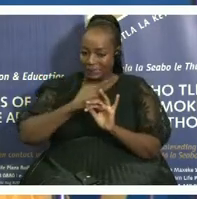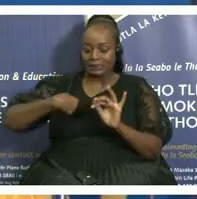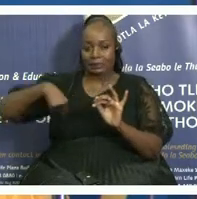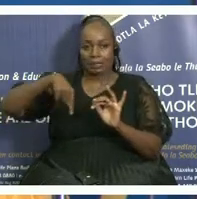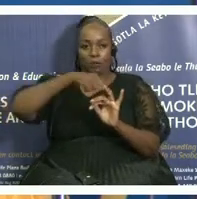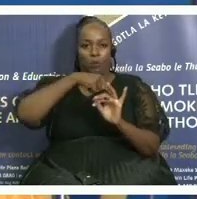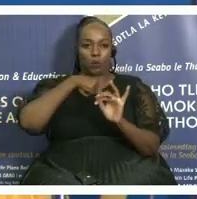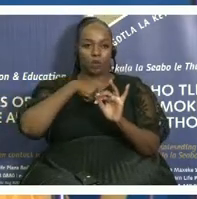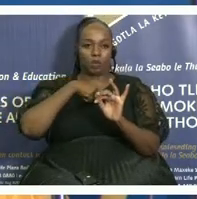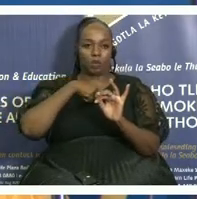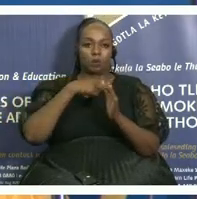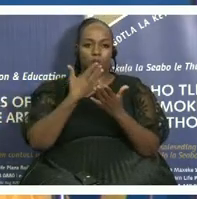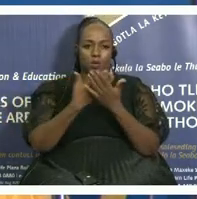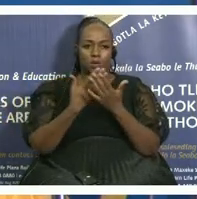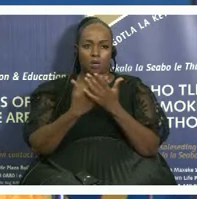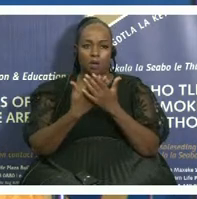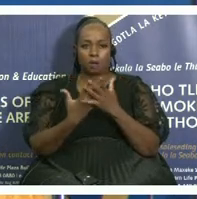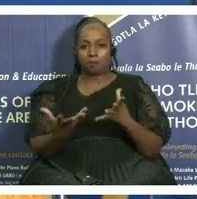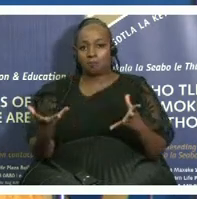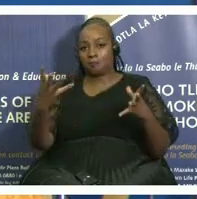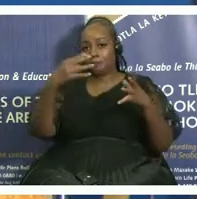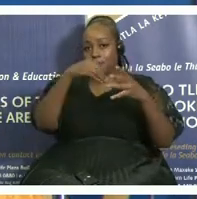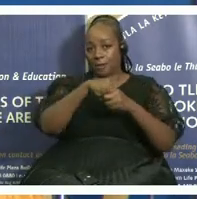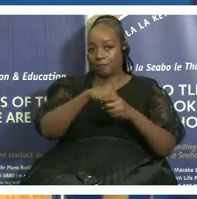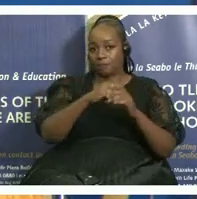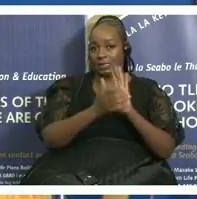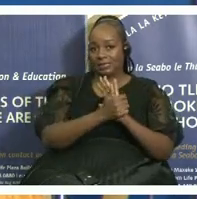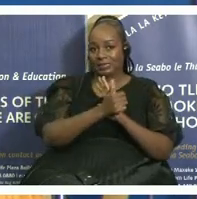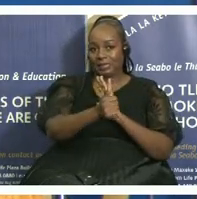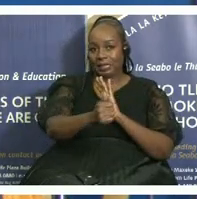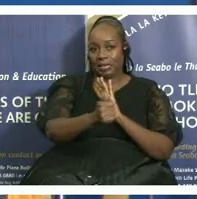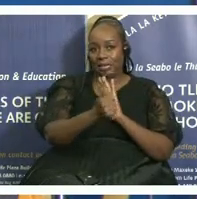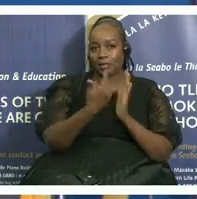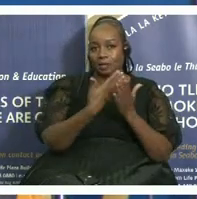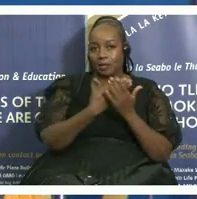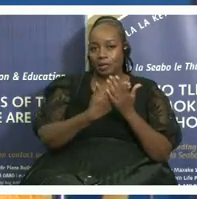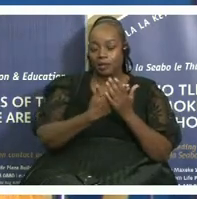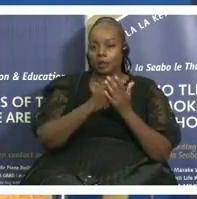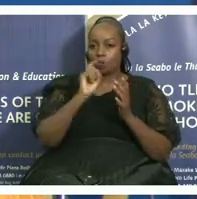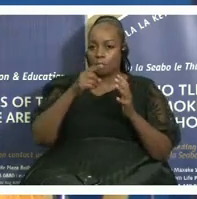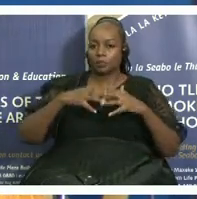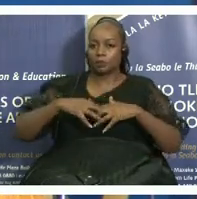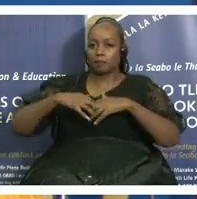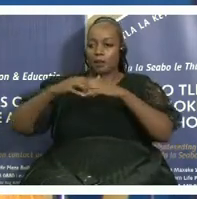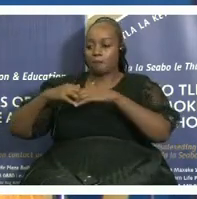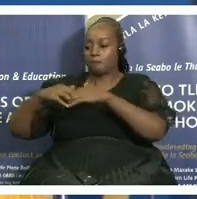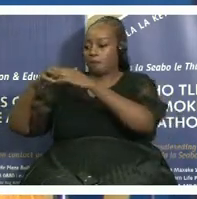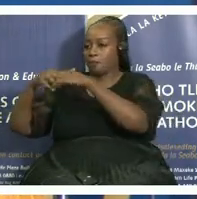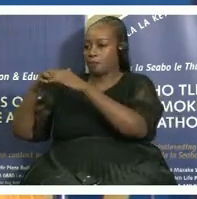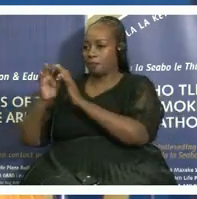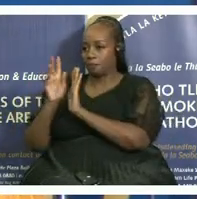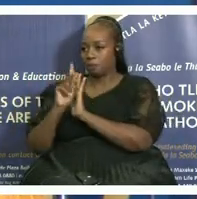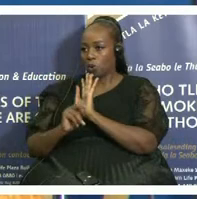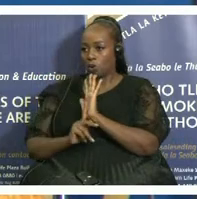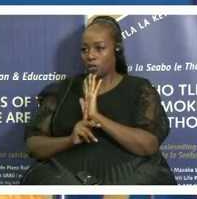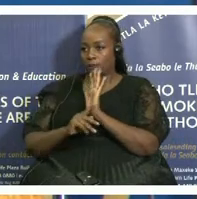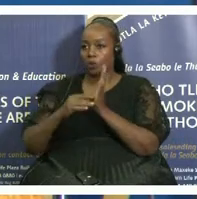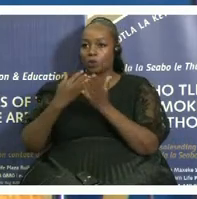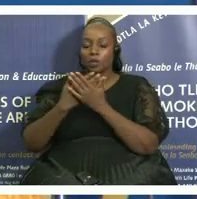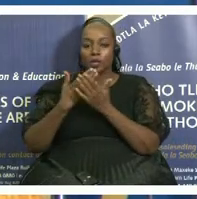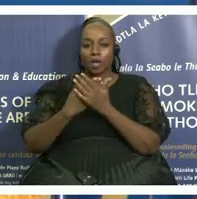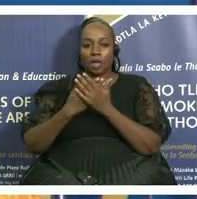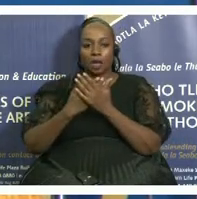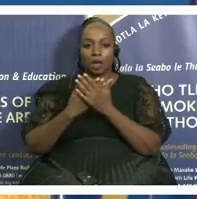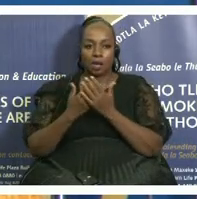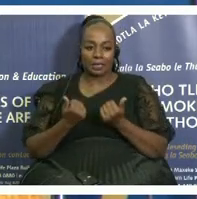passion. We need to create an enabling environment within which our program find expression.